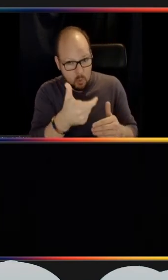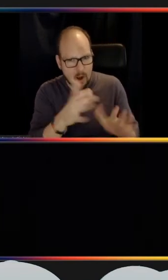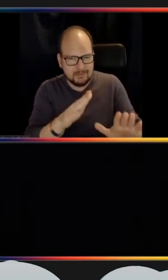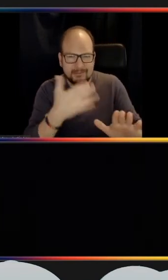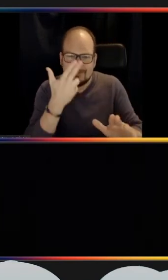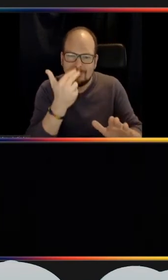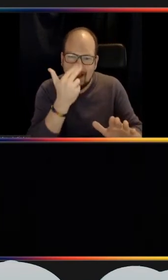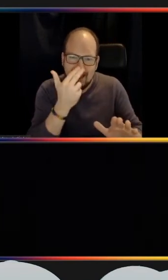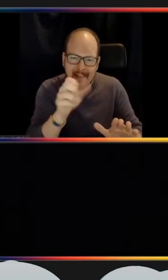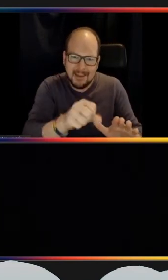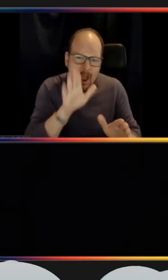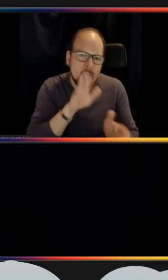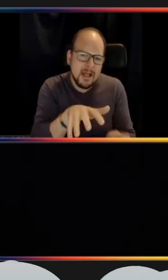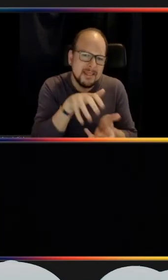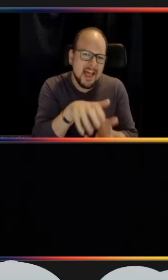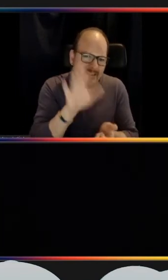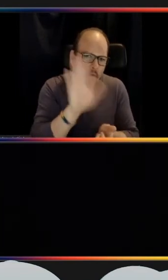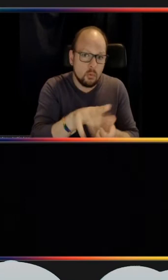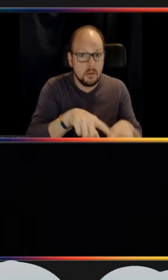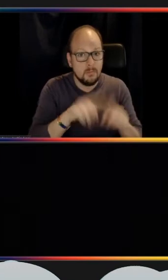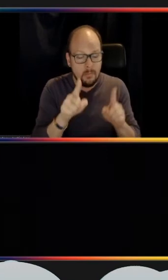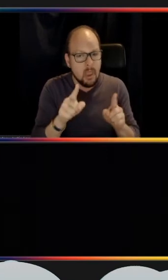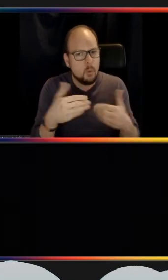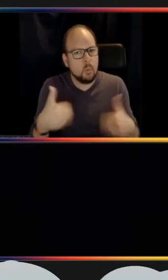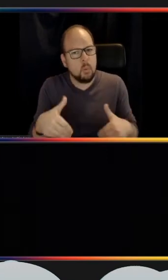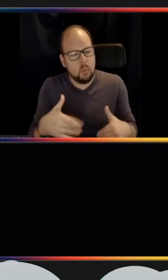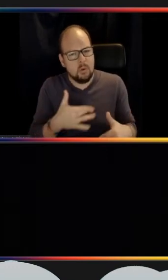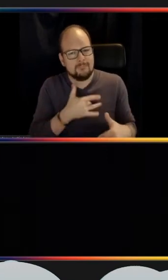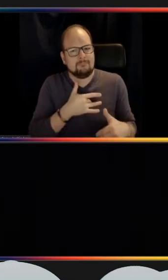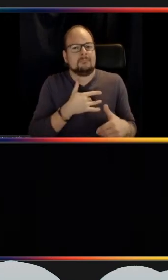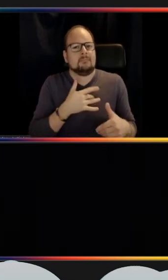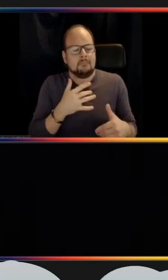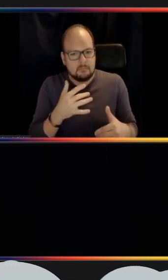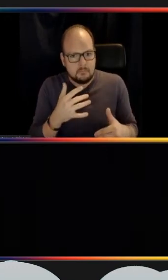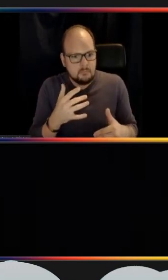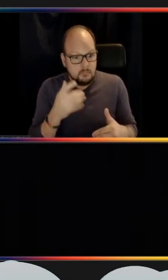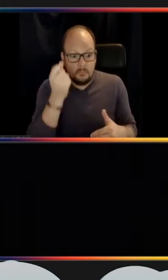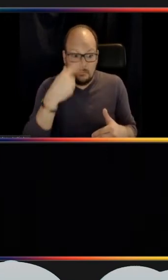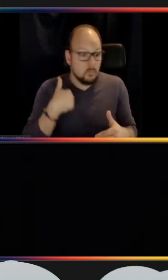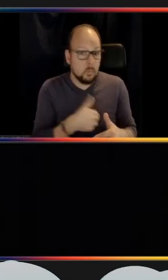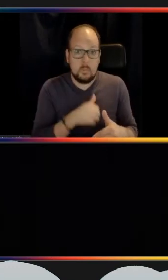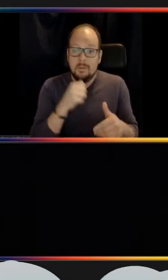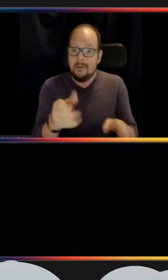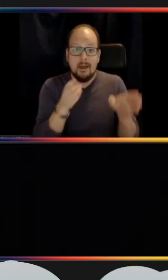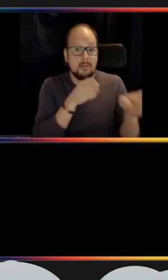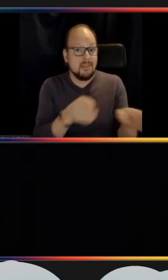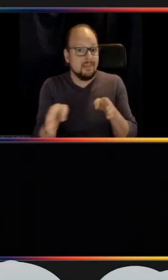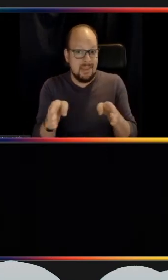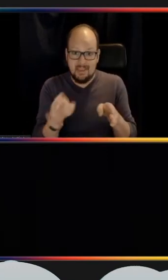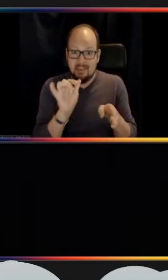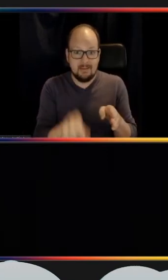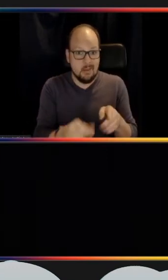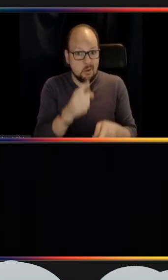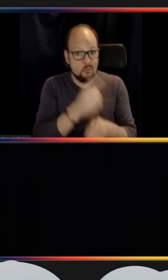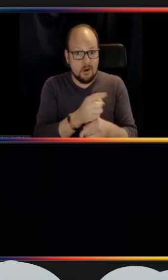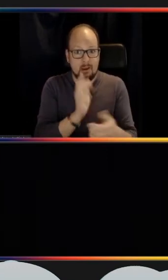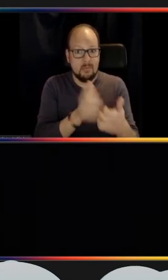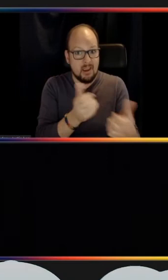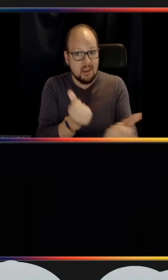But it's heavy because it's so timely. And we obviously didn't mean for it to be as timely as it eventually got to be because of everything going